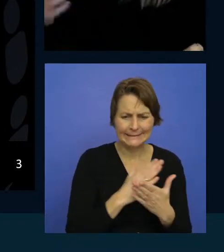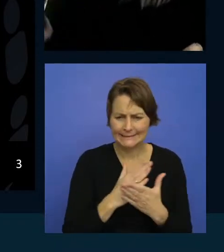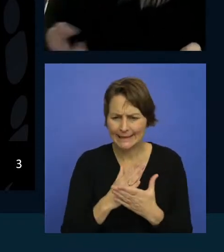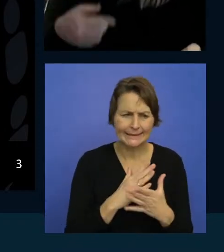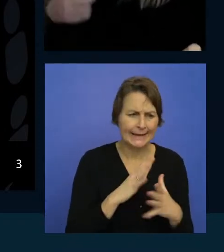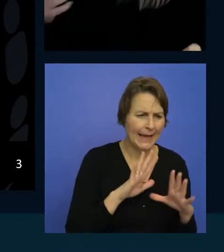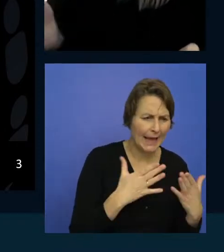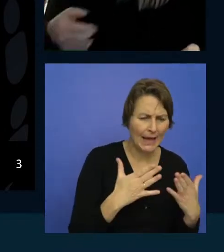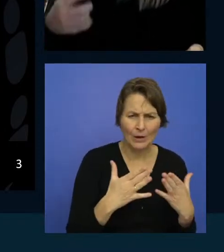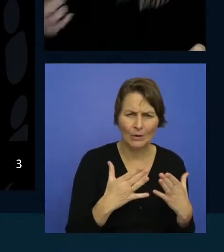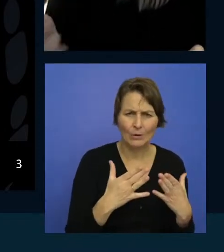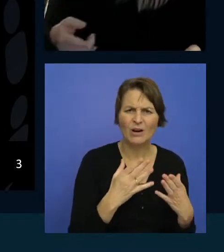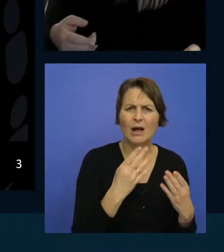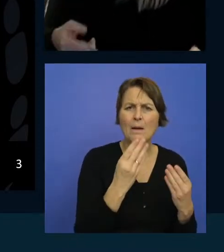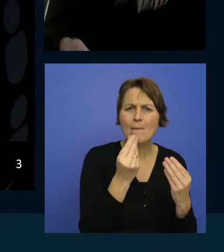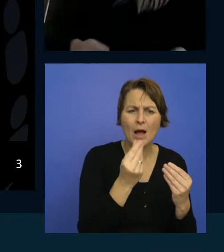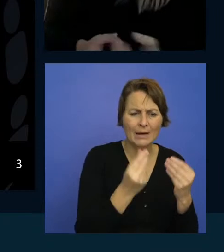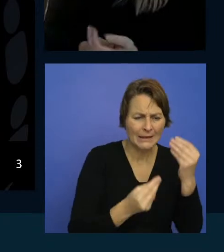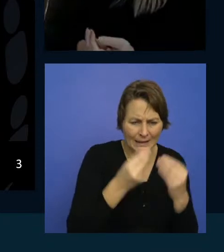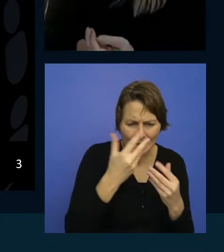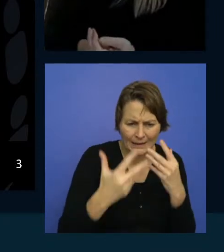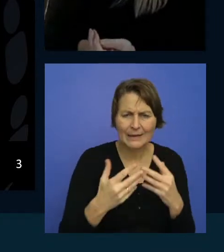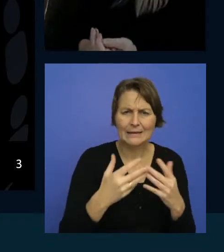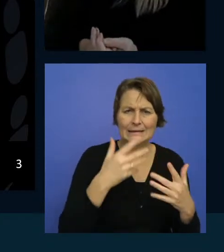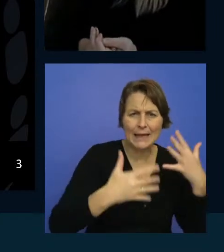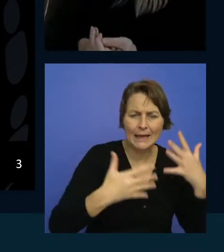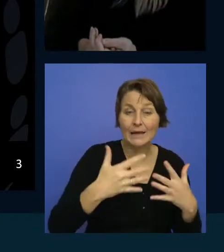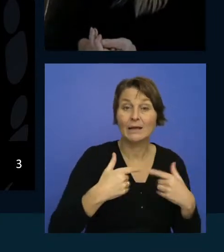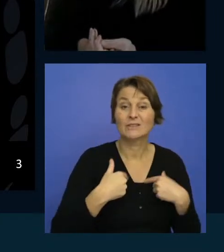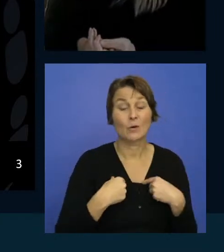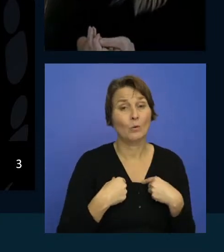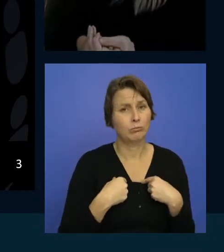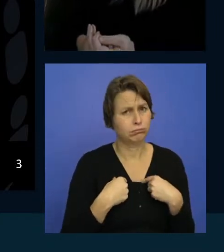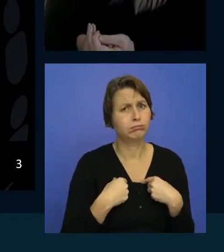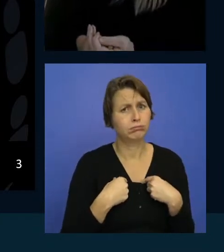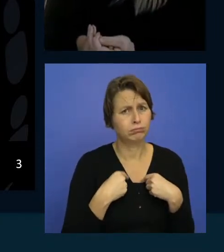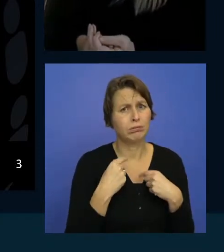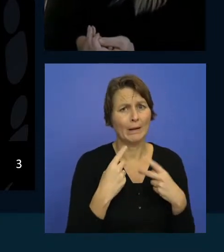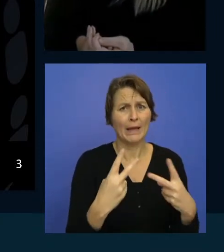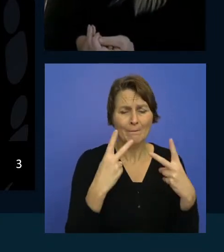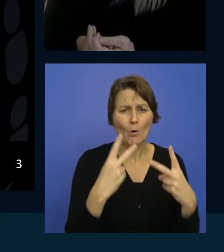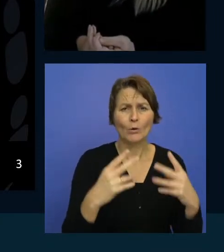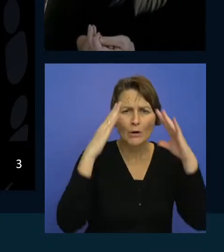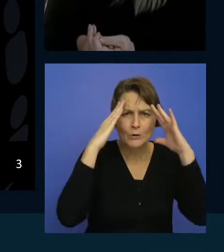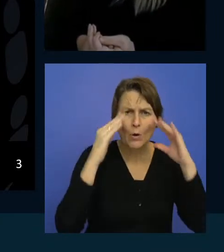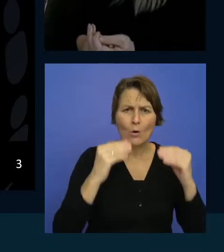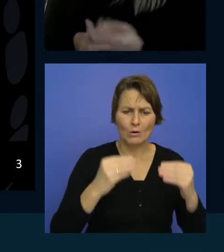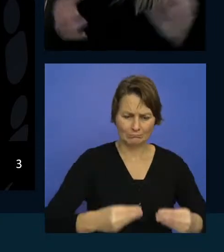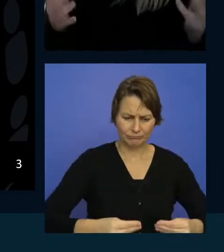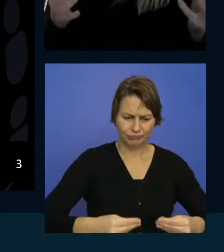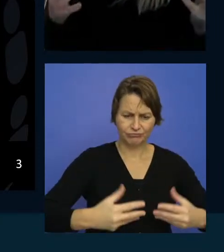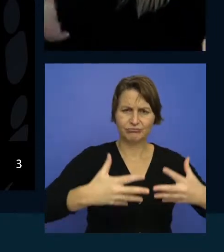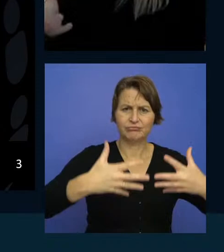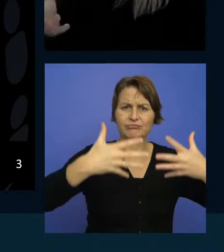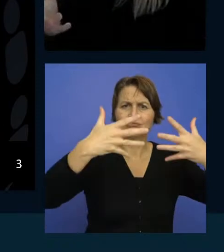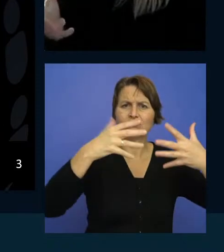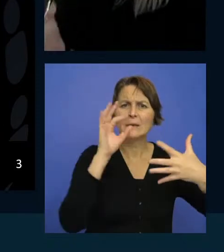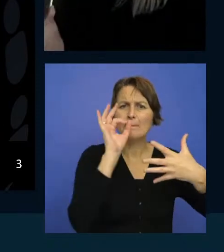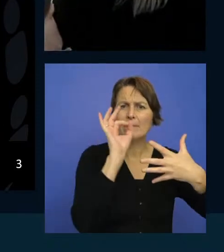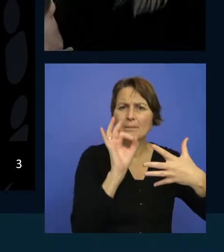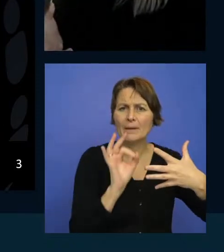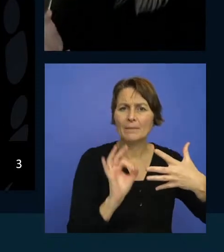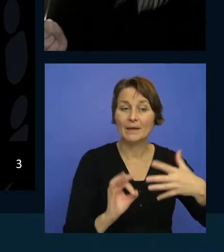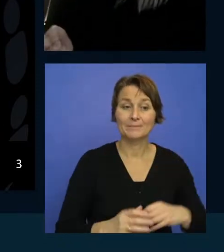really, really key in all of the decisions that we make. And of course,